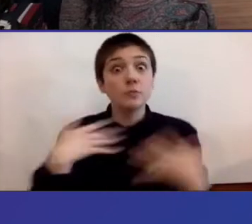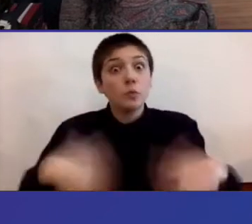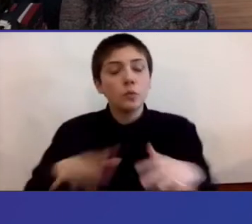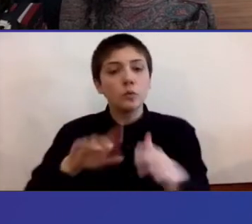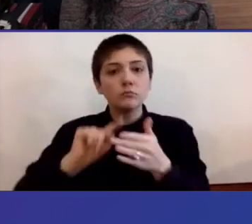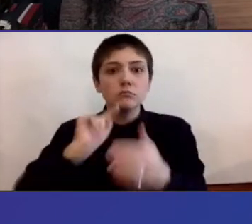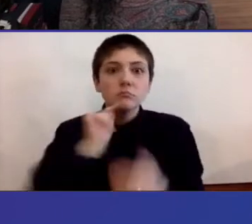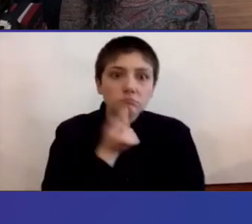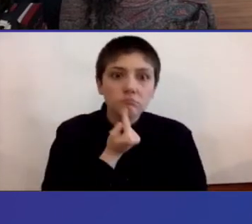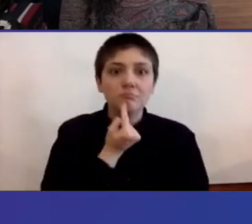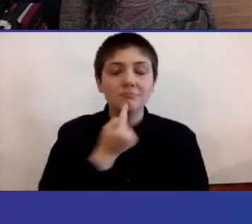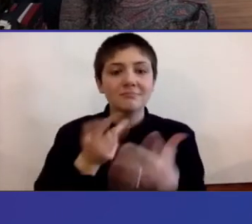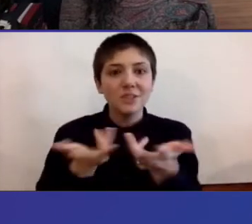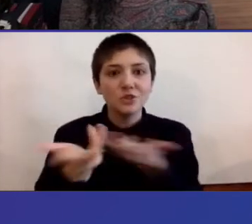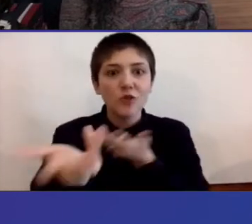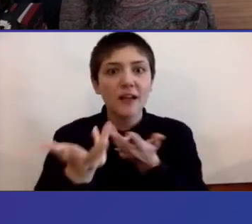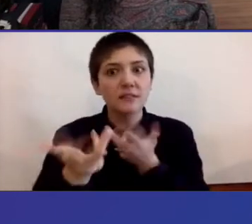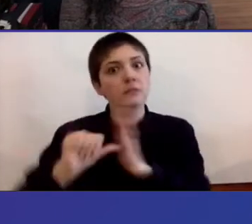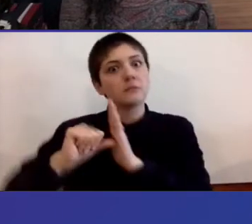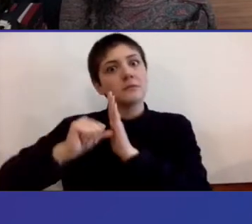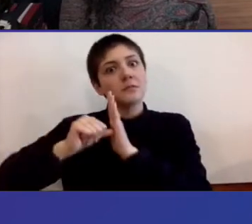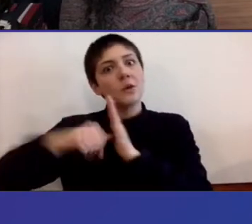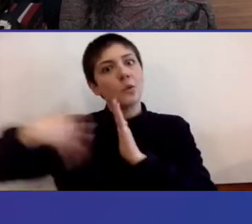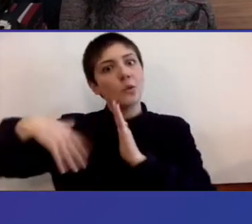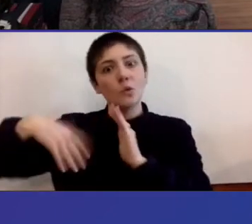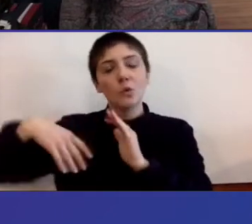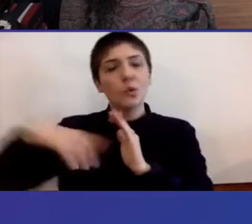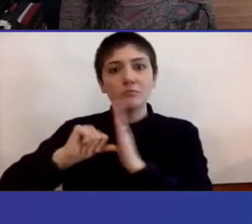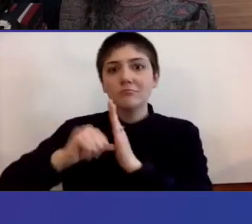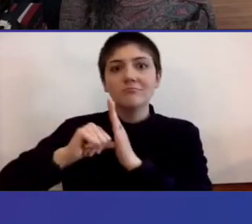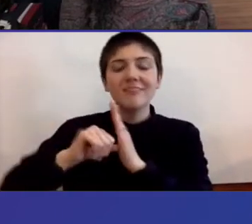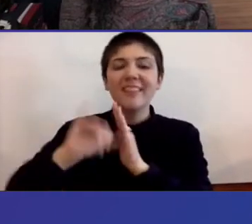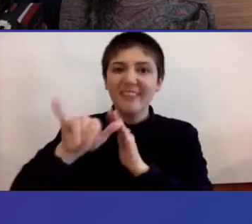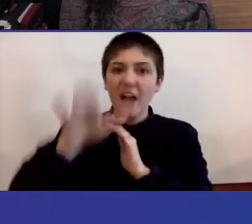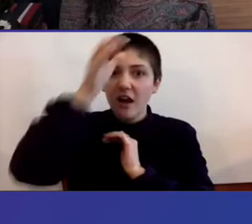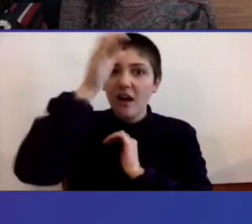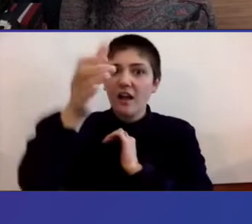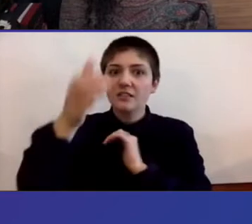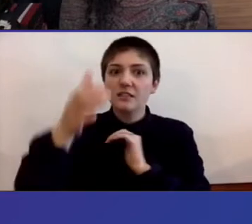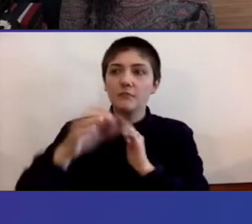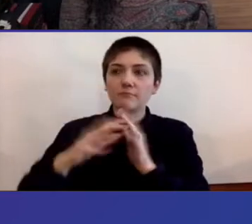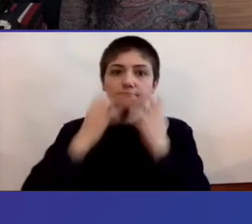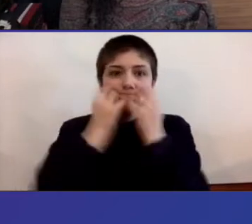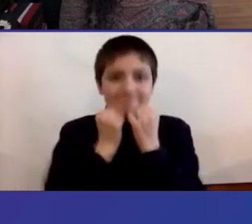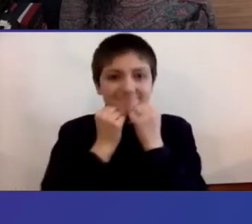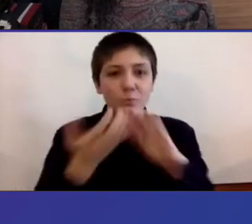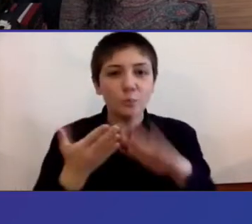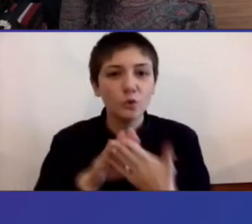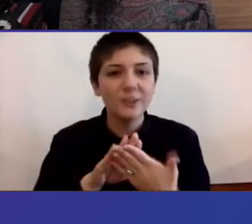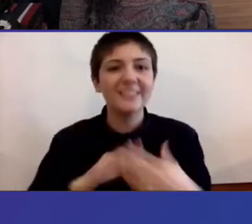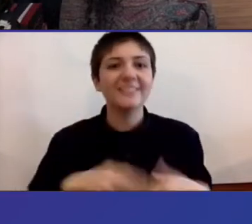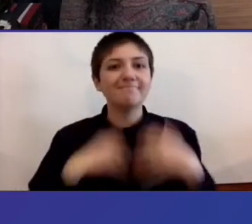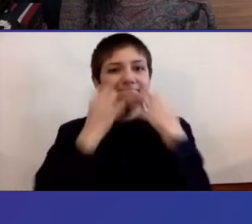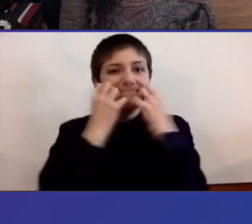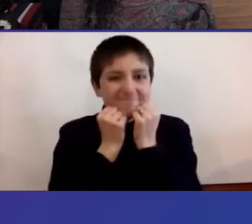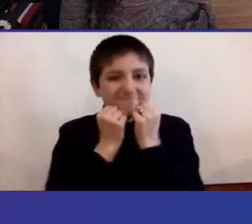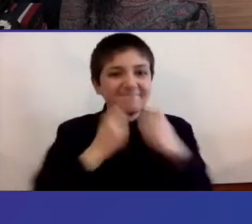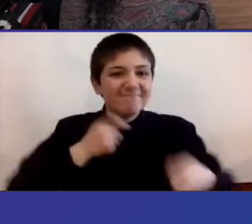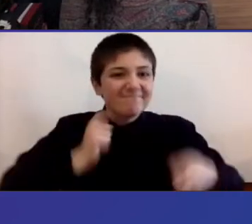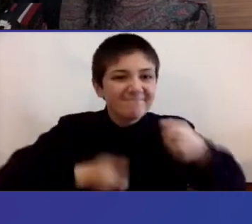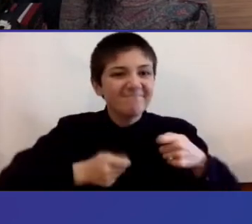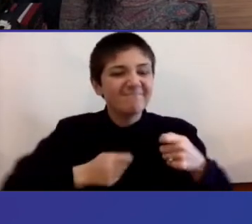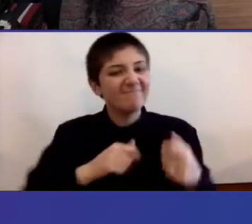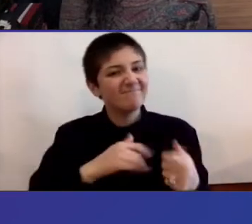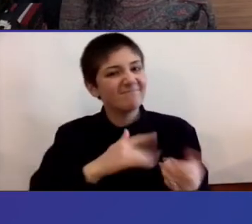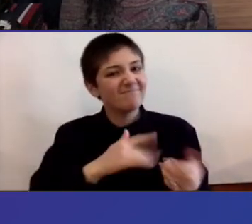a very important element. This emphasis on community, the emphasis on the percussion. And I love what you